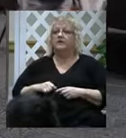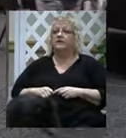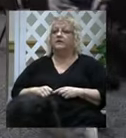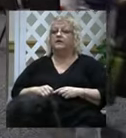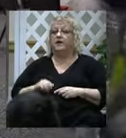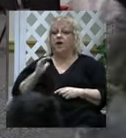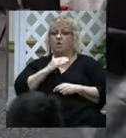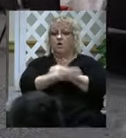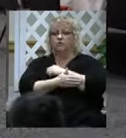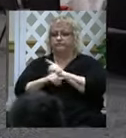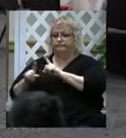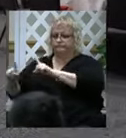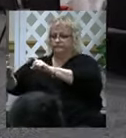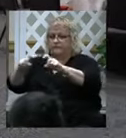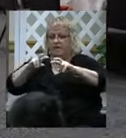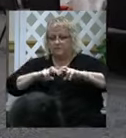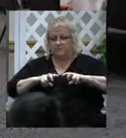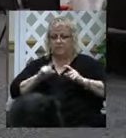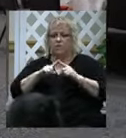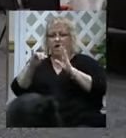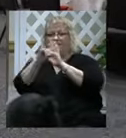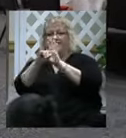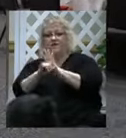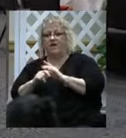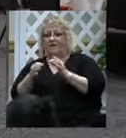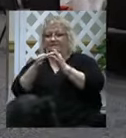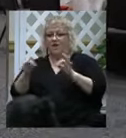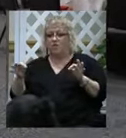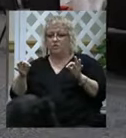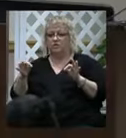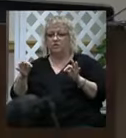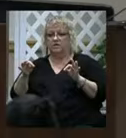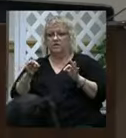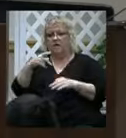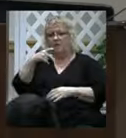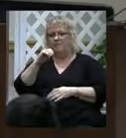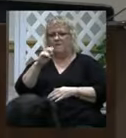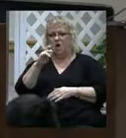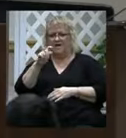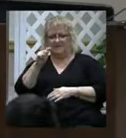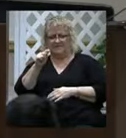languages used in the United States and identified language pockets.